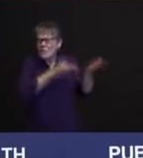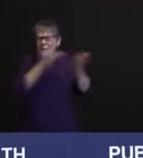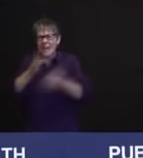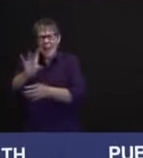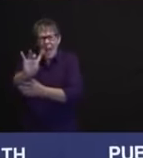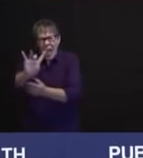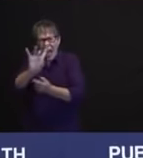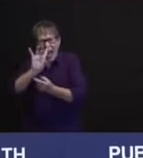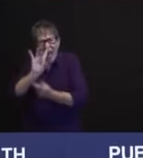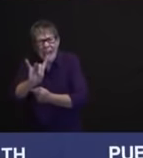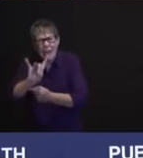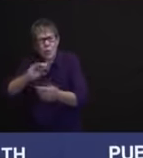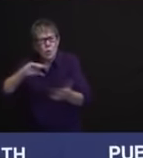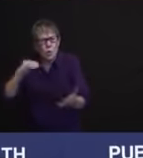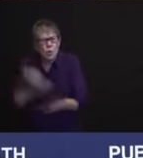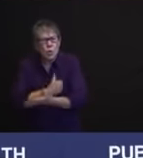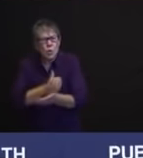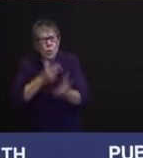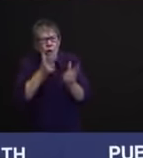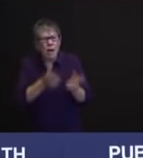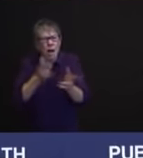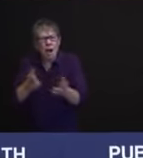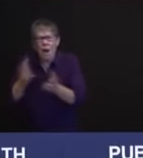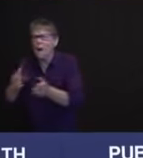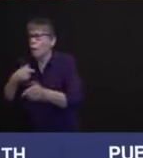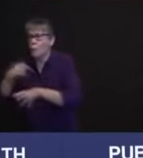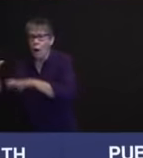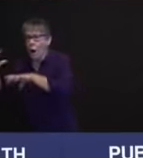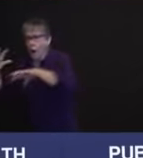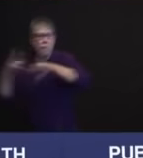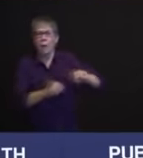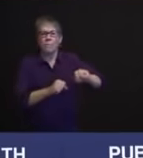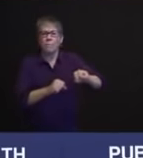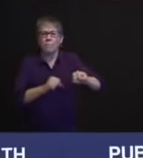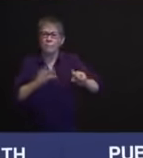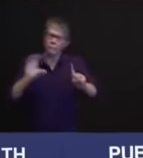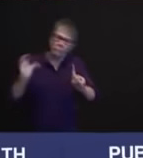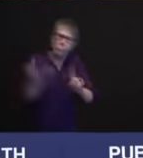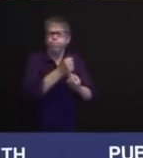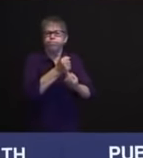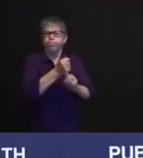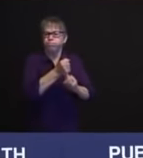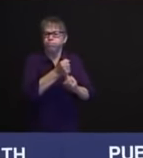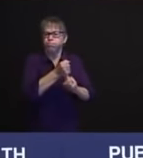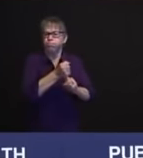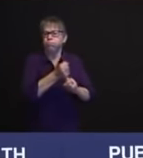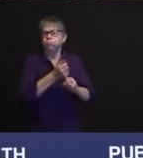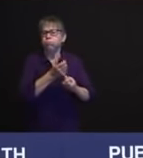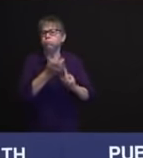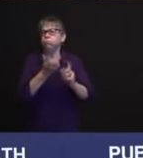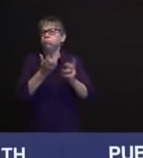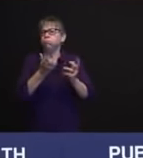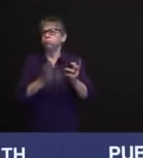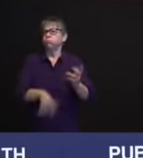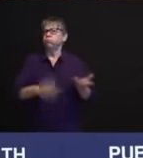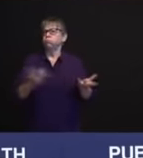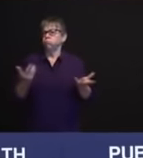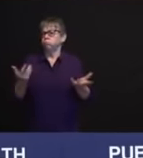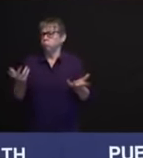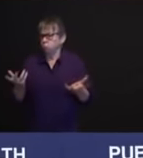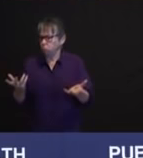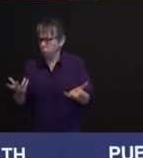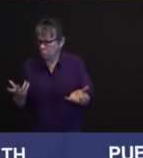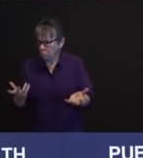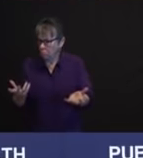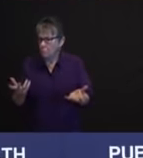there as part of that violent crime reduction initiative. The U.S. Attorney's Office, the prosecutor's office, to the